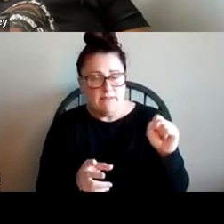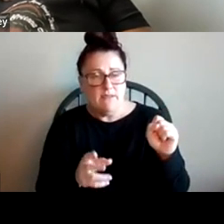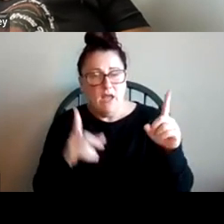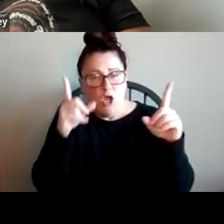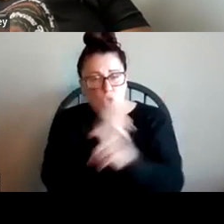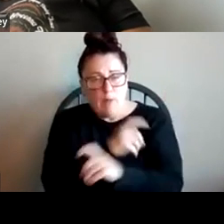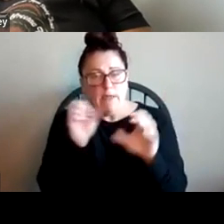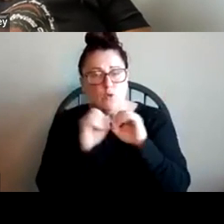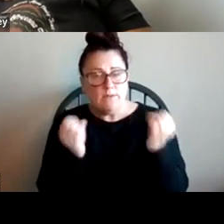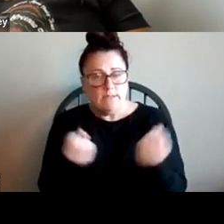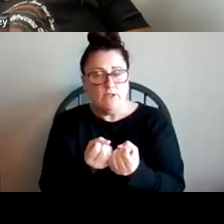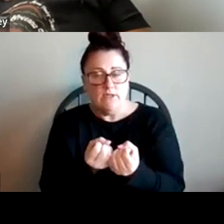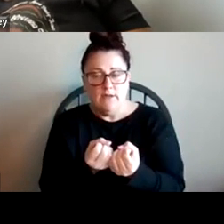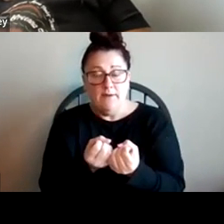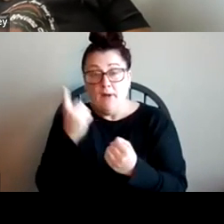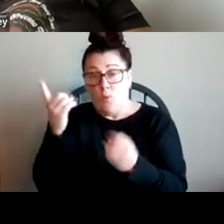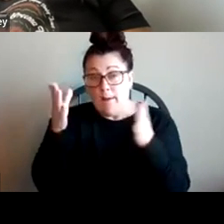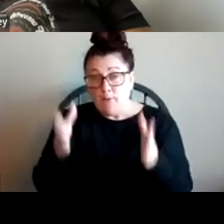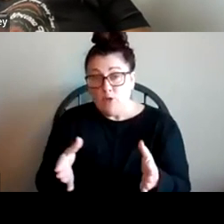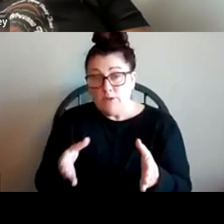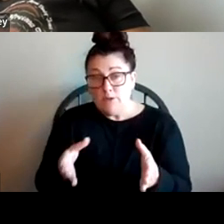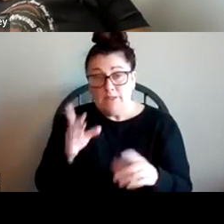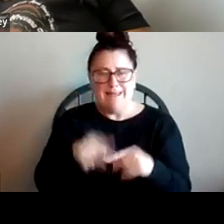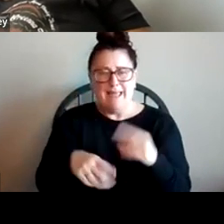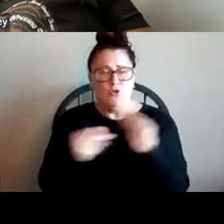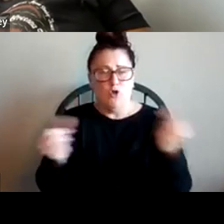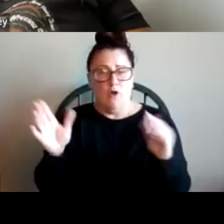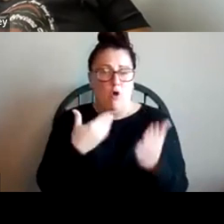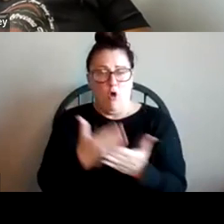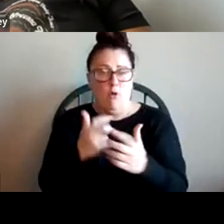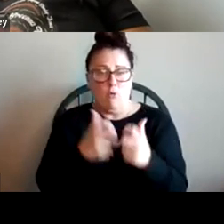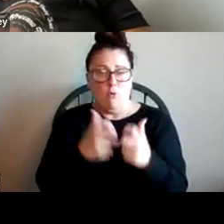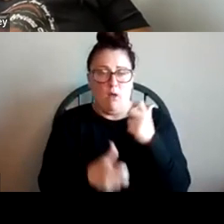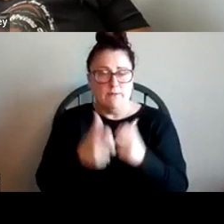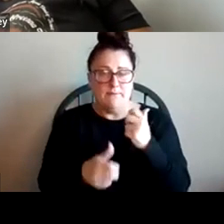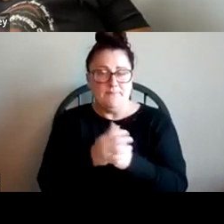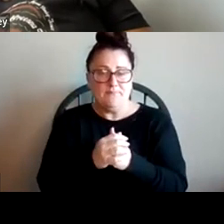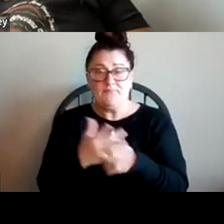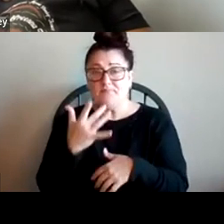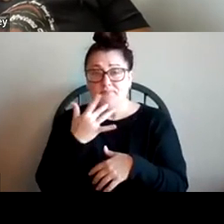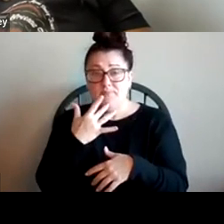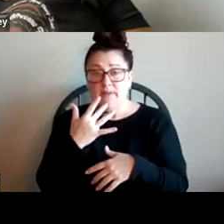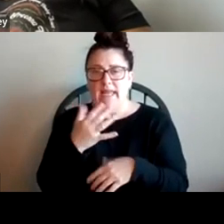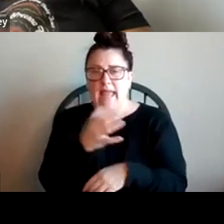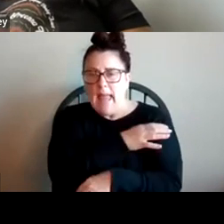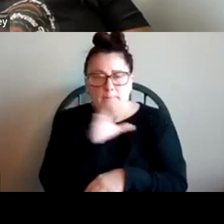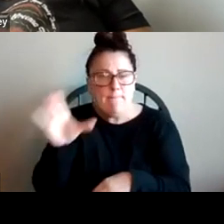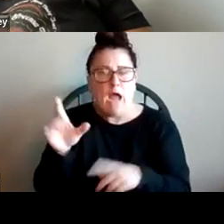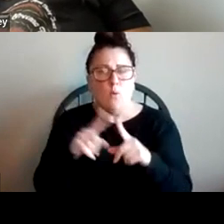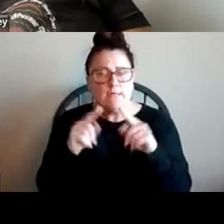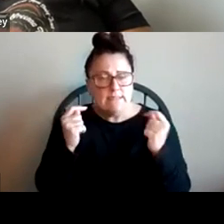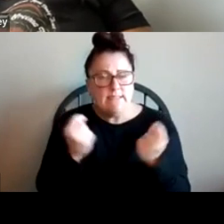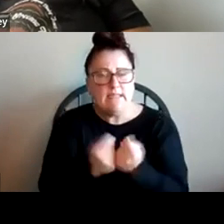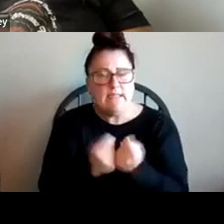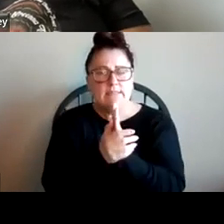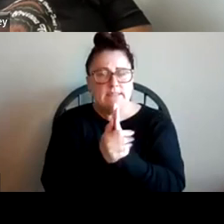complex organization. One person cannot solve all of the problems, but rather an empowered team that has the